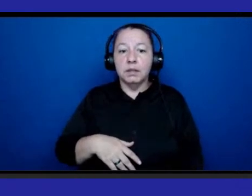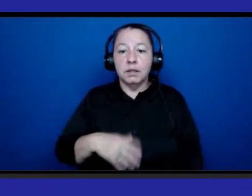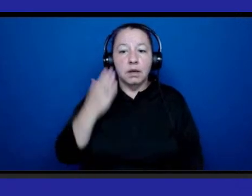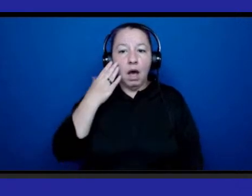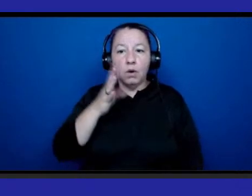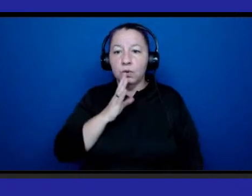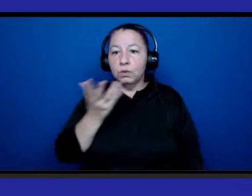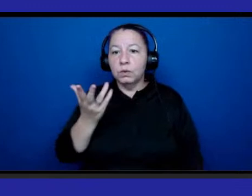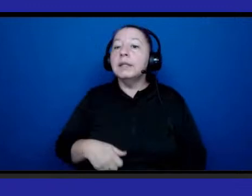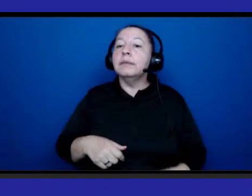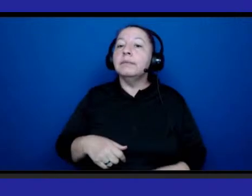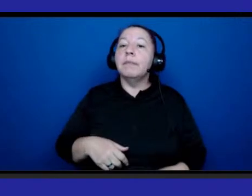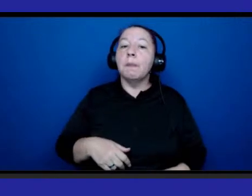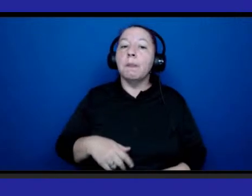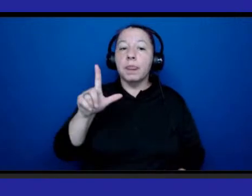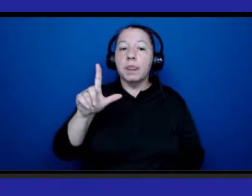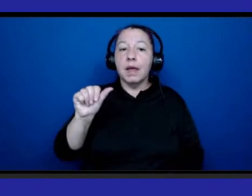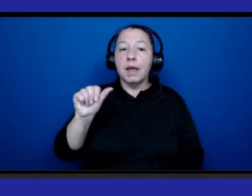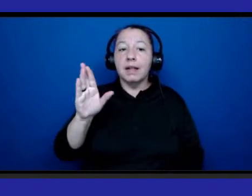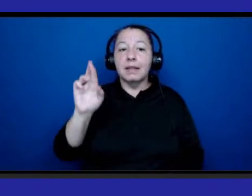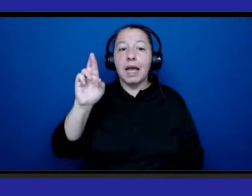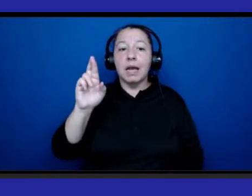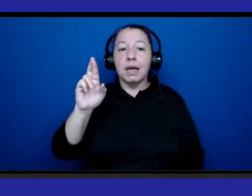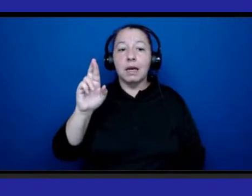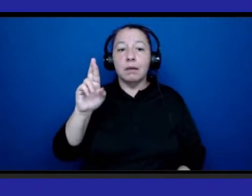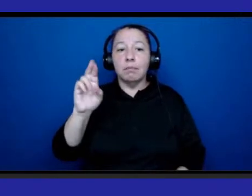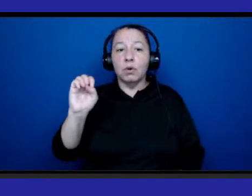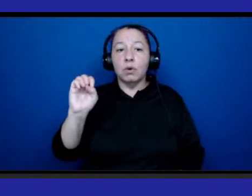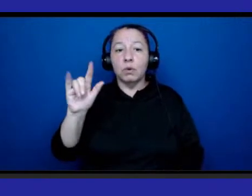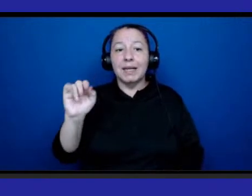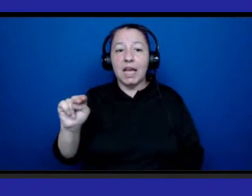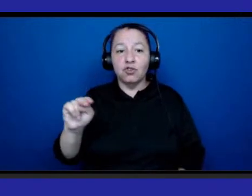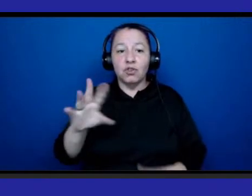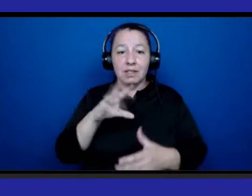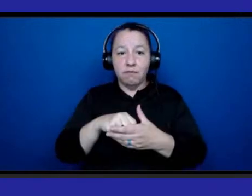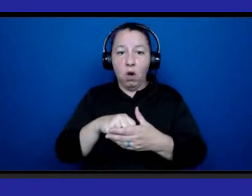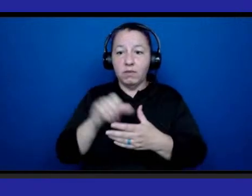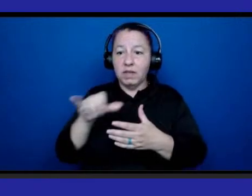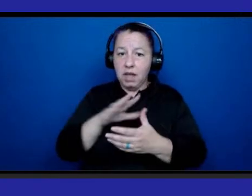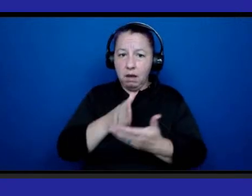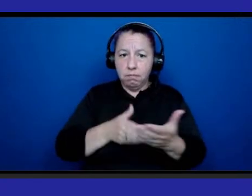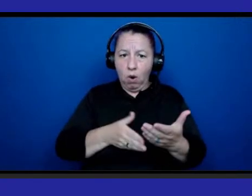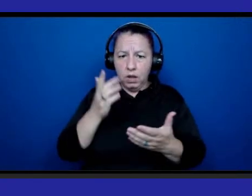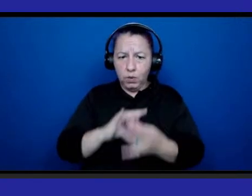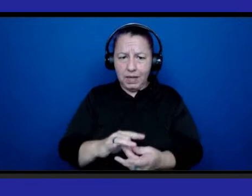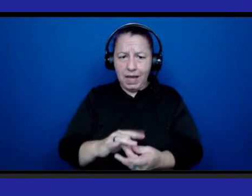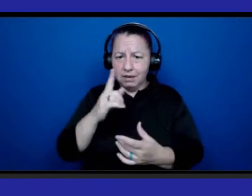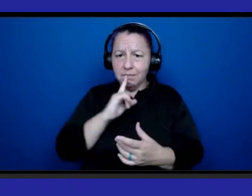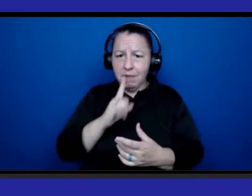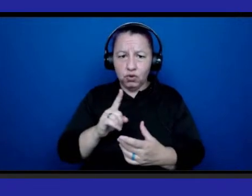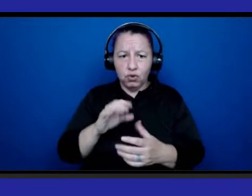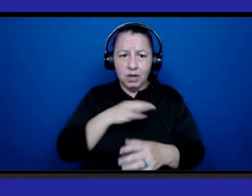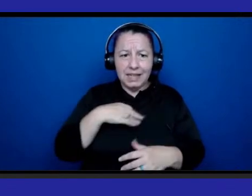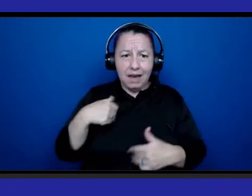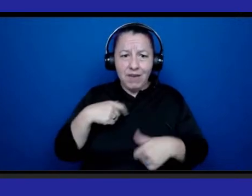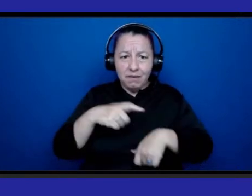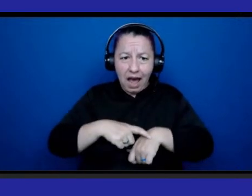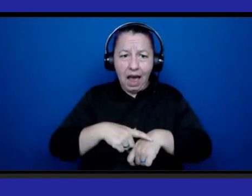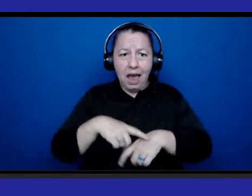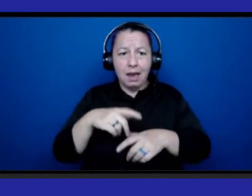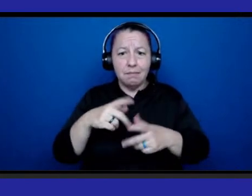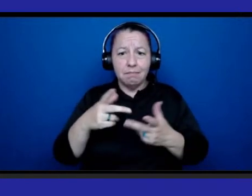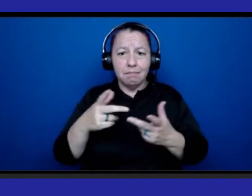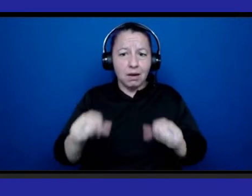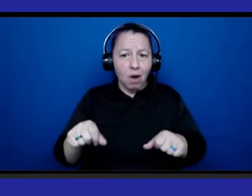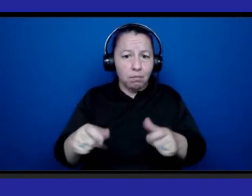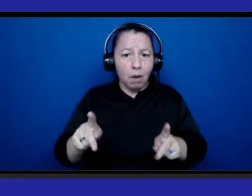Labor relations is involved. Is that in part related to just making sure staff have time and space to work on this? Because people are